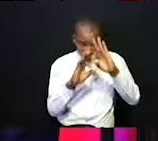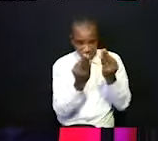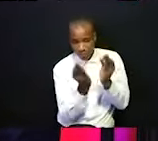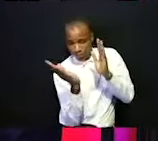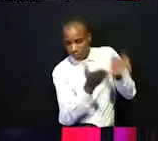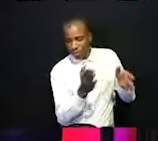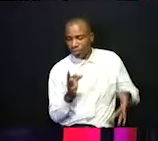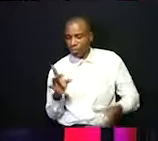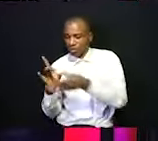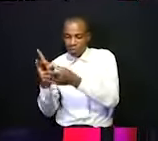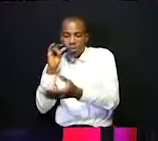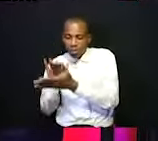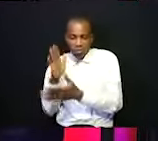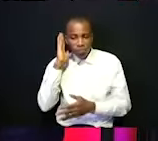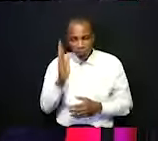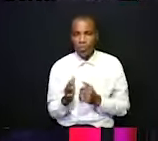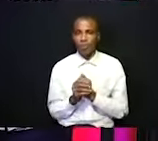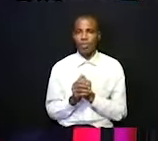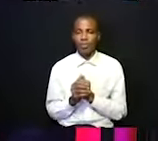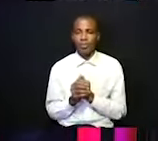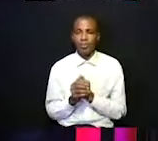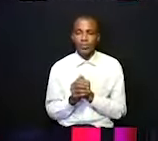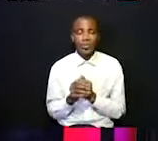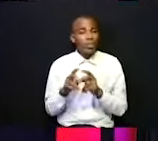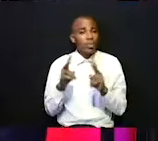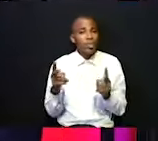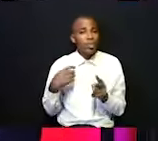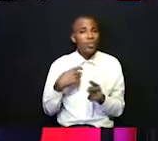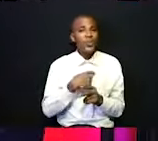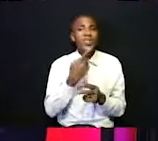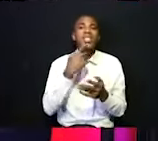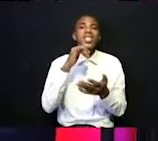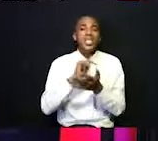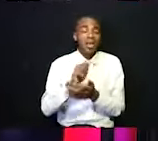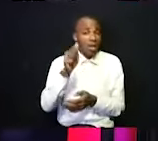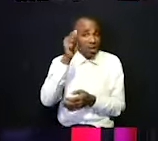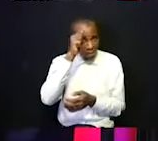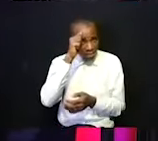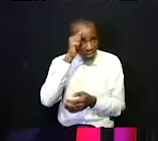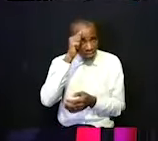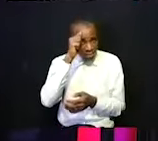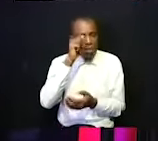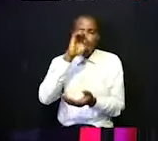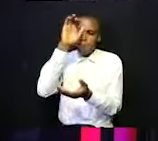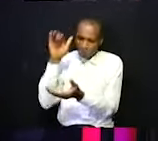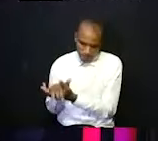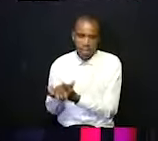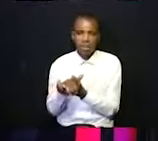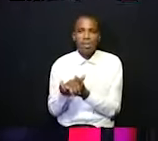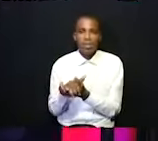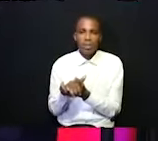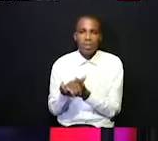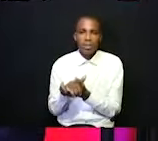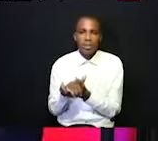Inti ano berima be jani na ene neja ho no de no akofam ne yero. So we are saying that Adam married. In ya yachere ni se Adam oware.